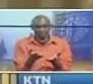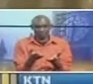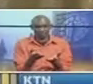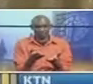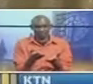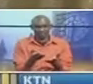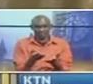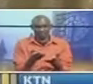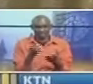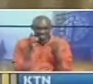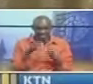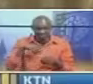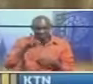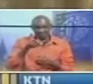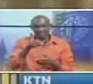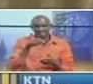that is systematic.